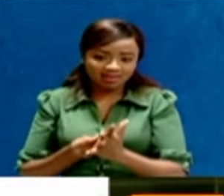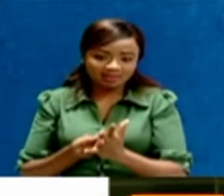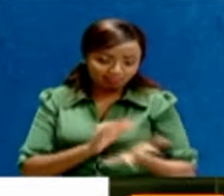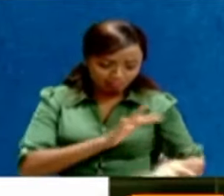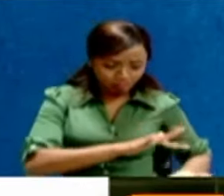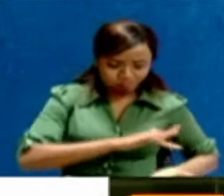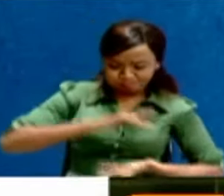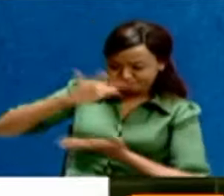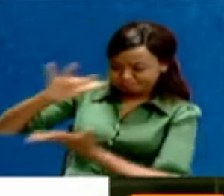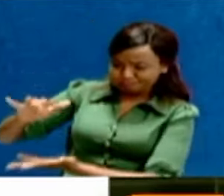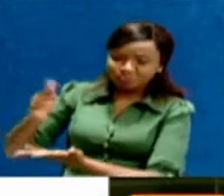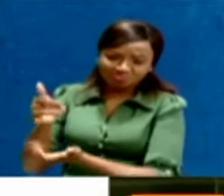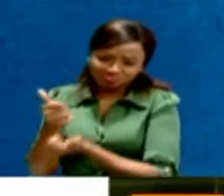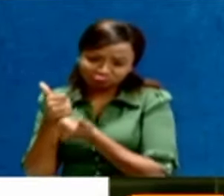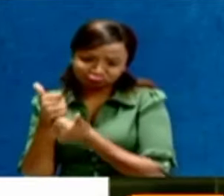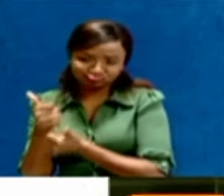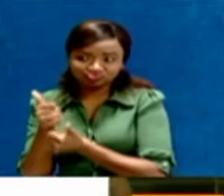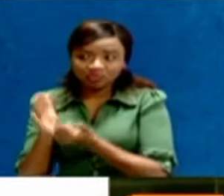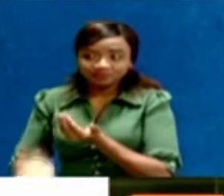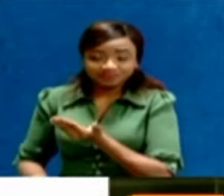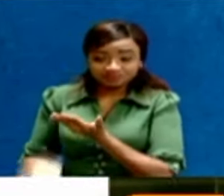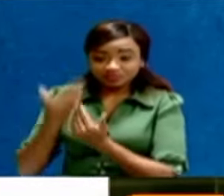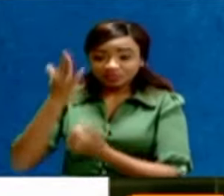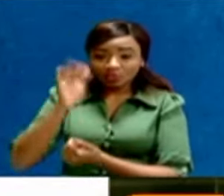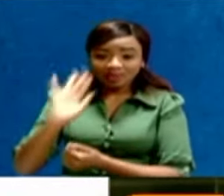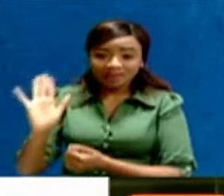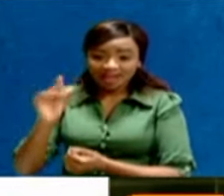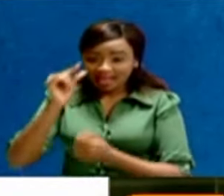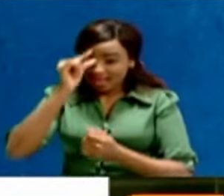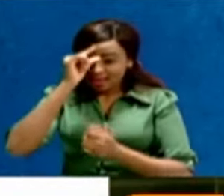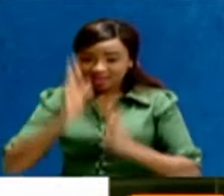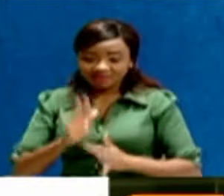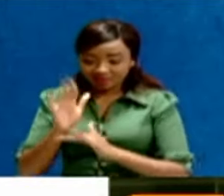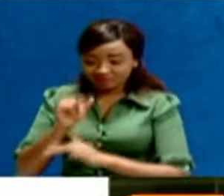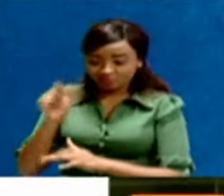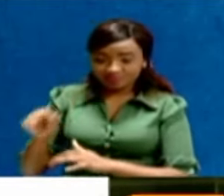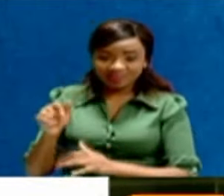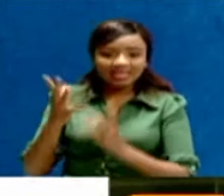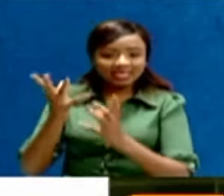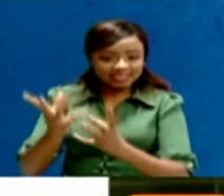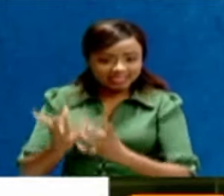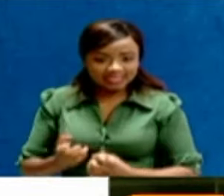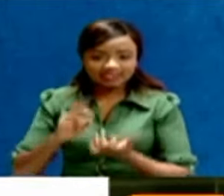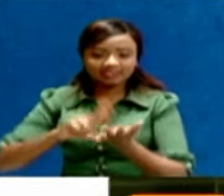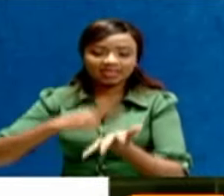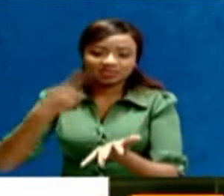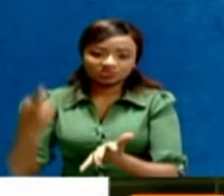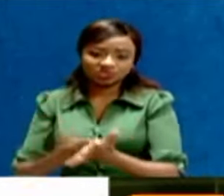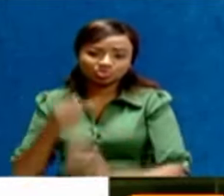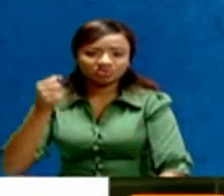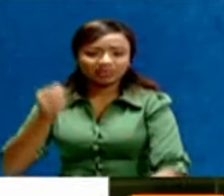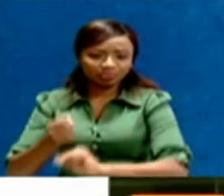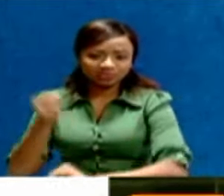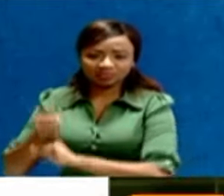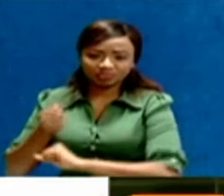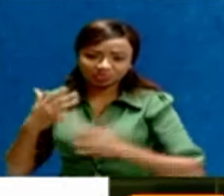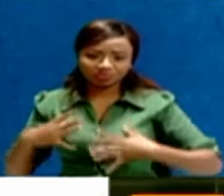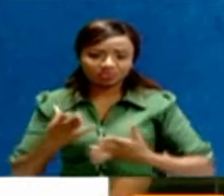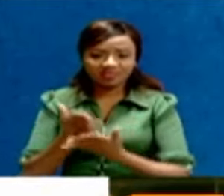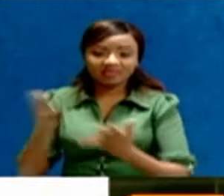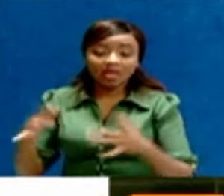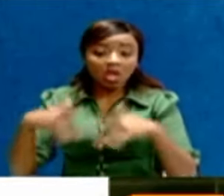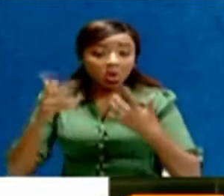money, because the governor of Kakamega requires that resource to be able to assist the people of